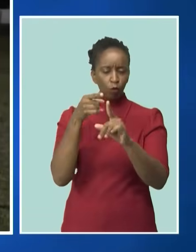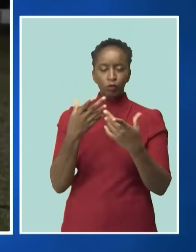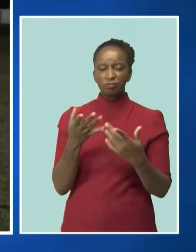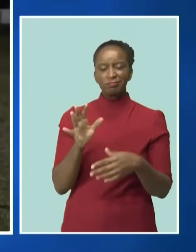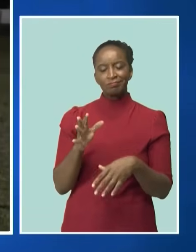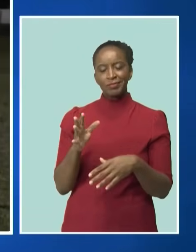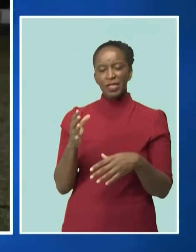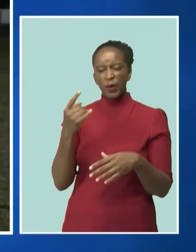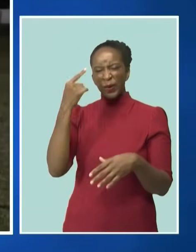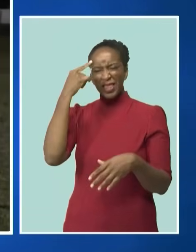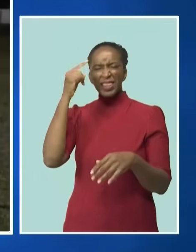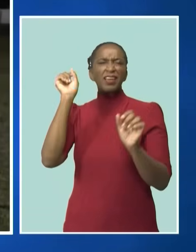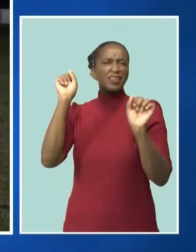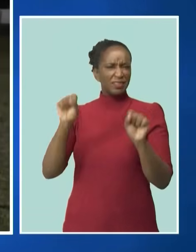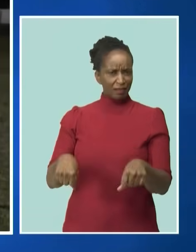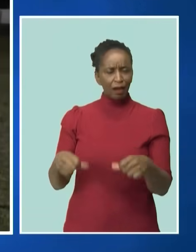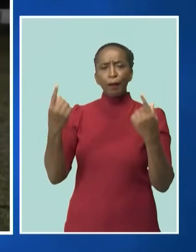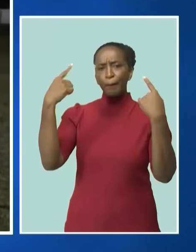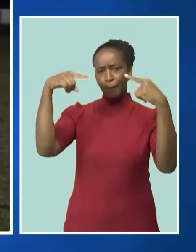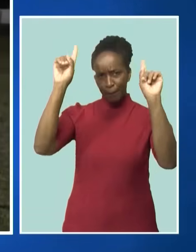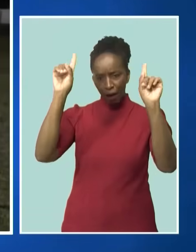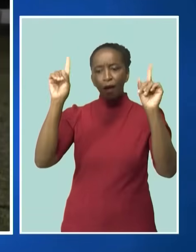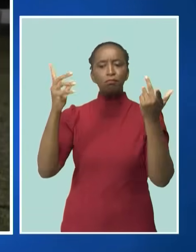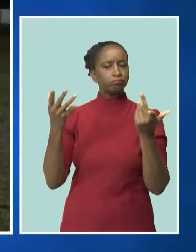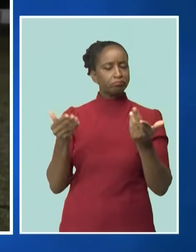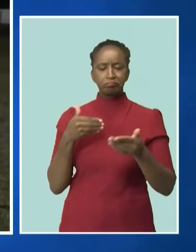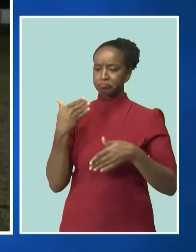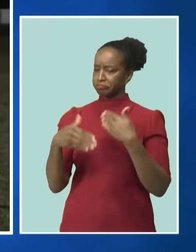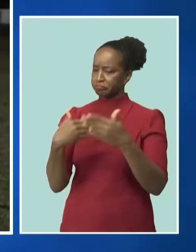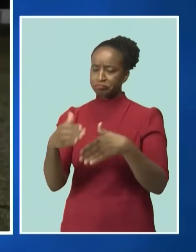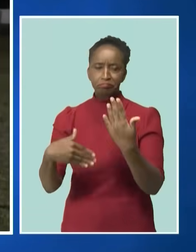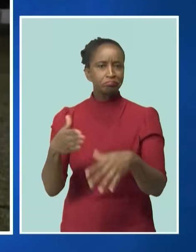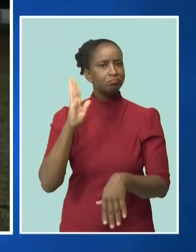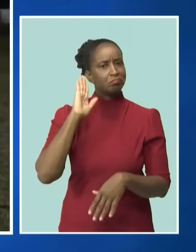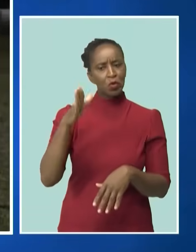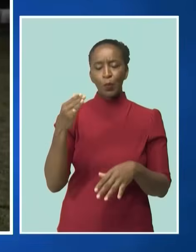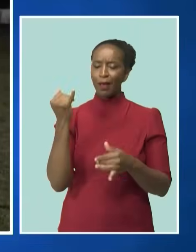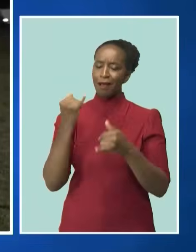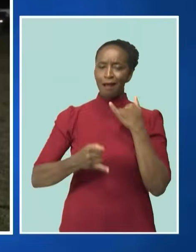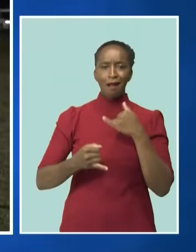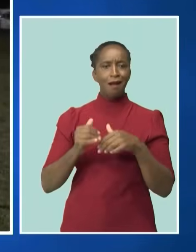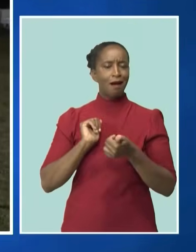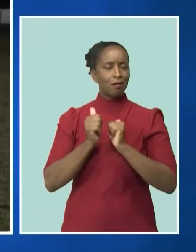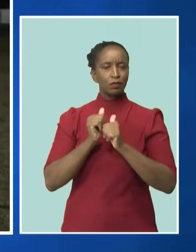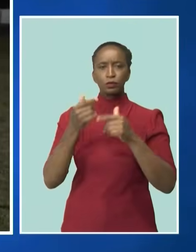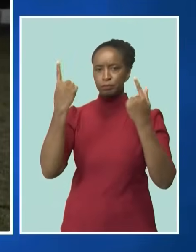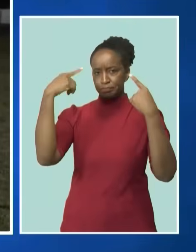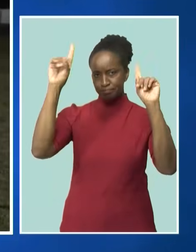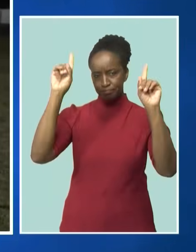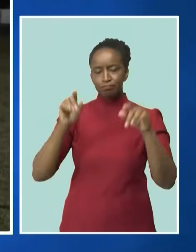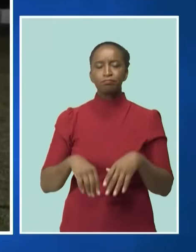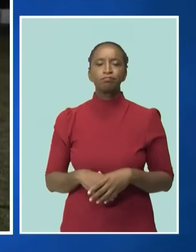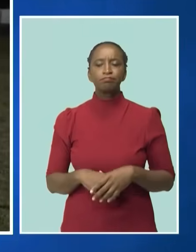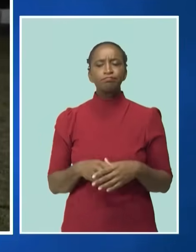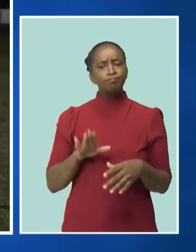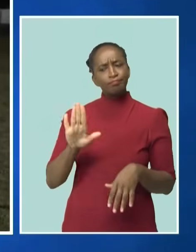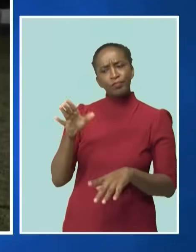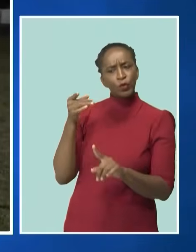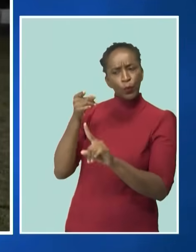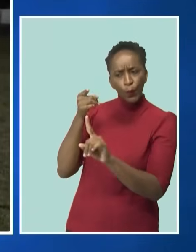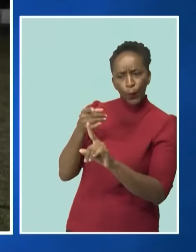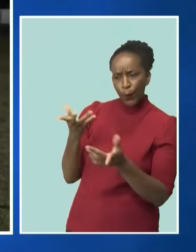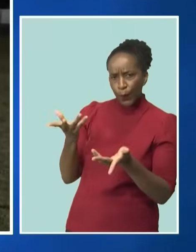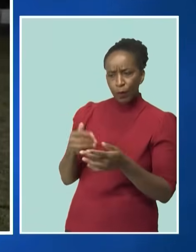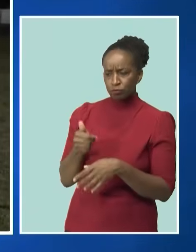itself. Once you believe that you can win each game, you go right through the finals and win that game as well. What are your personal goals for the tournament? My personal